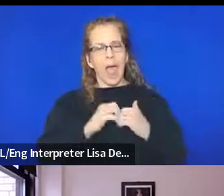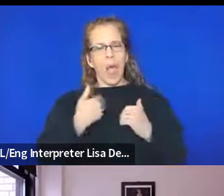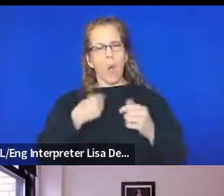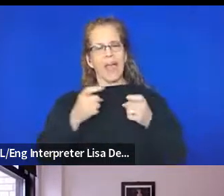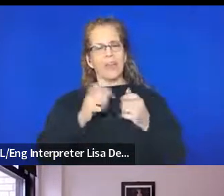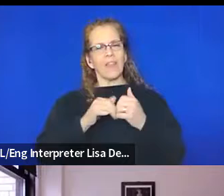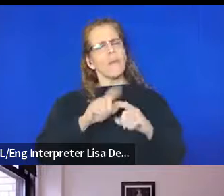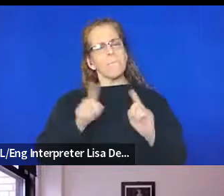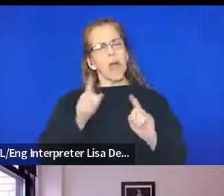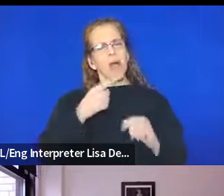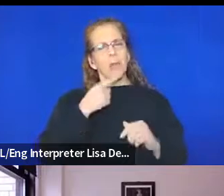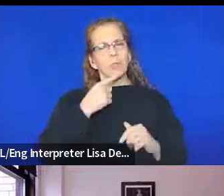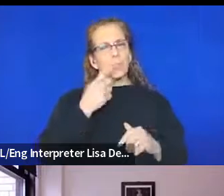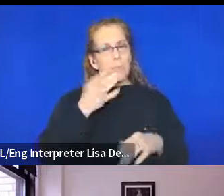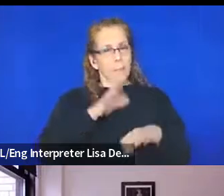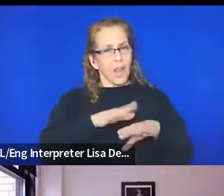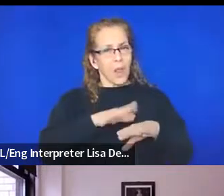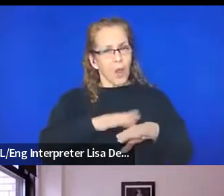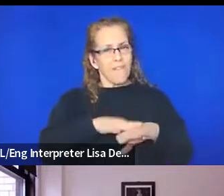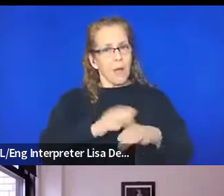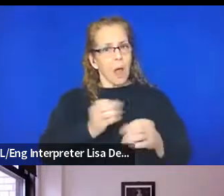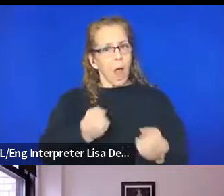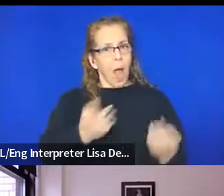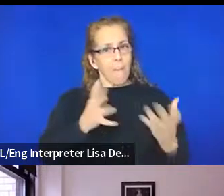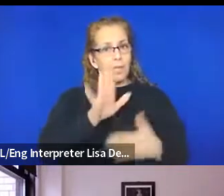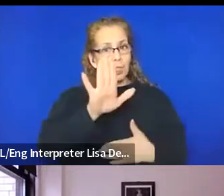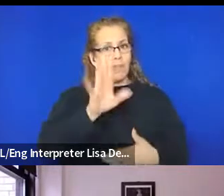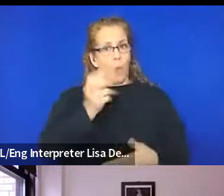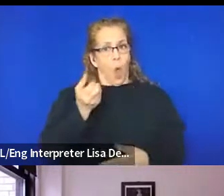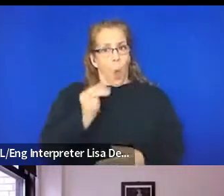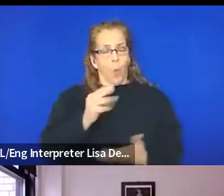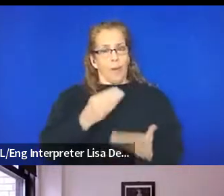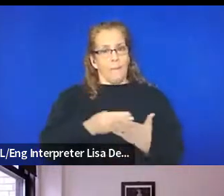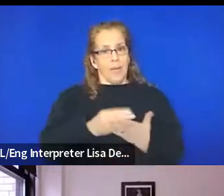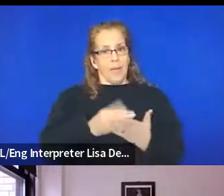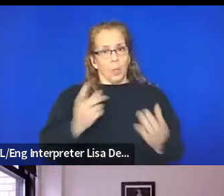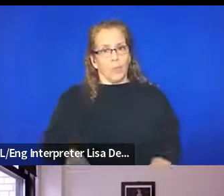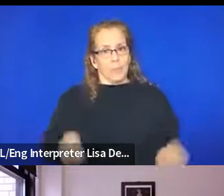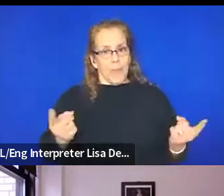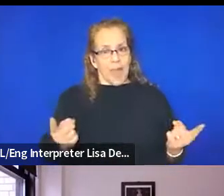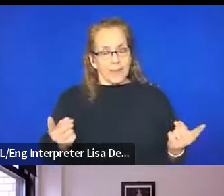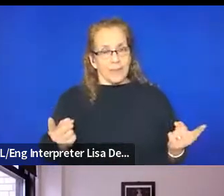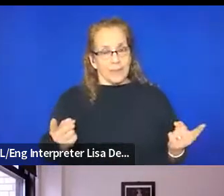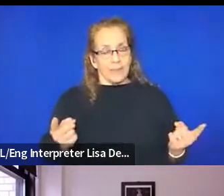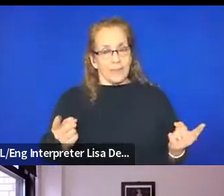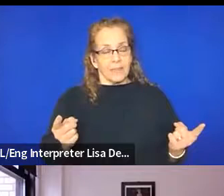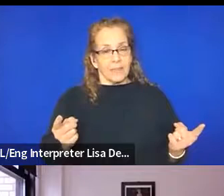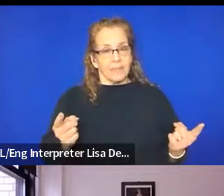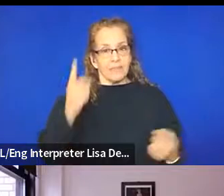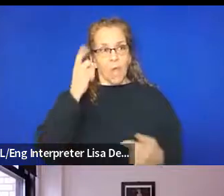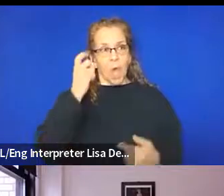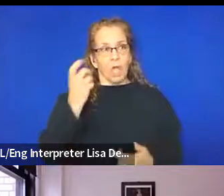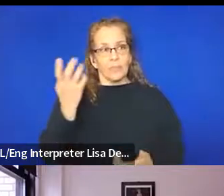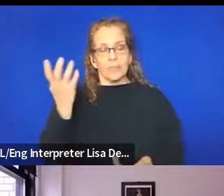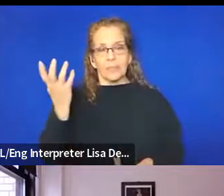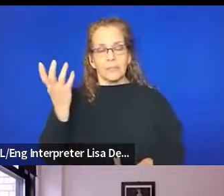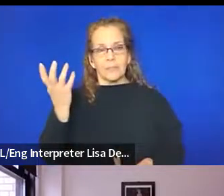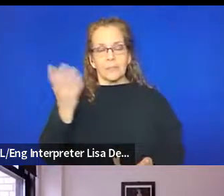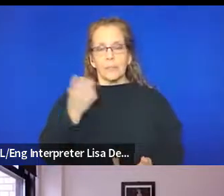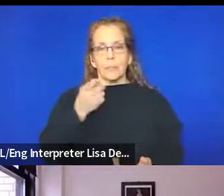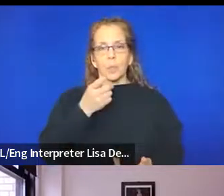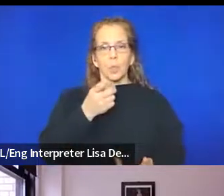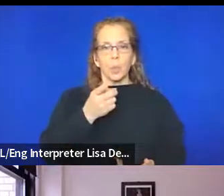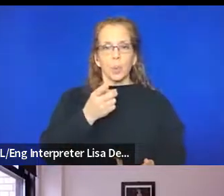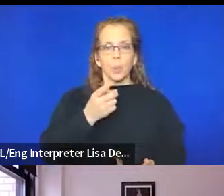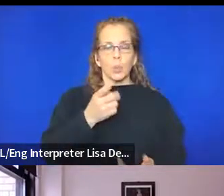also say, be real careful about how much of your own money you spend, because, you don't want to,